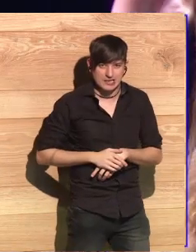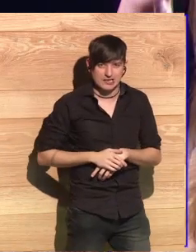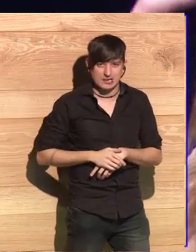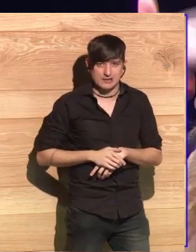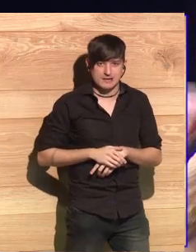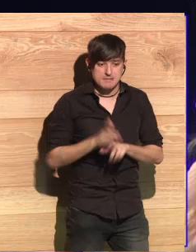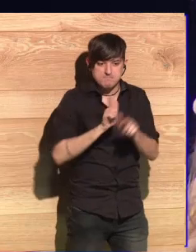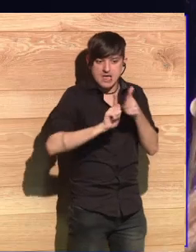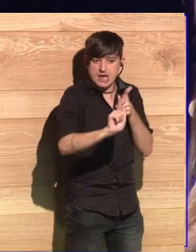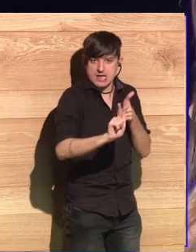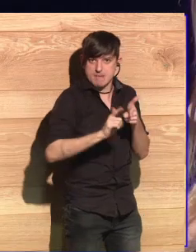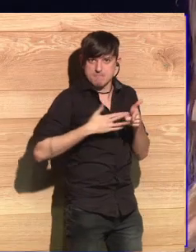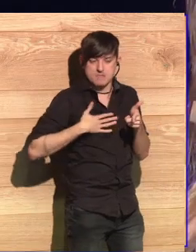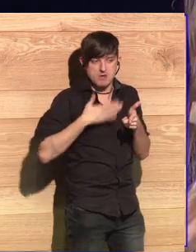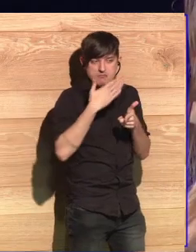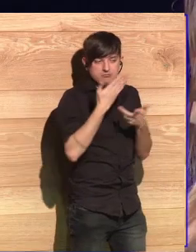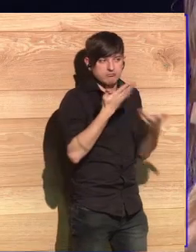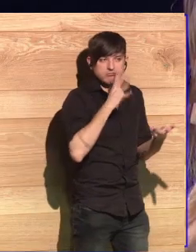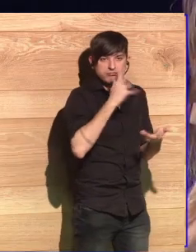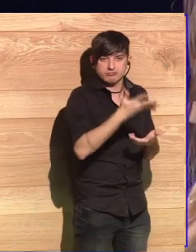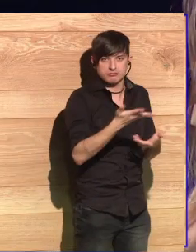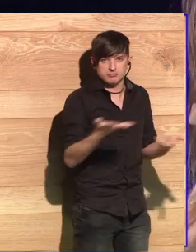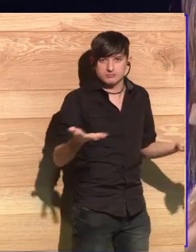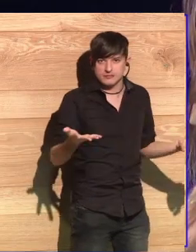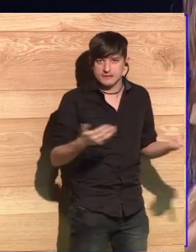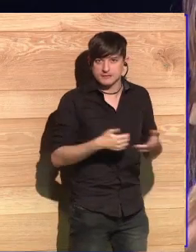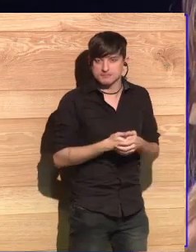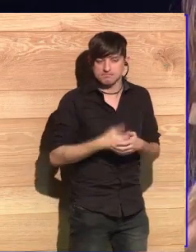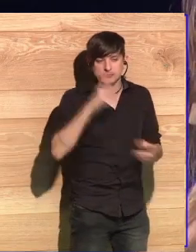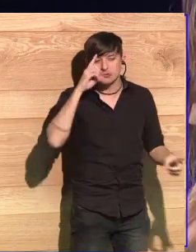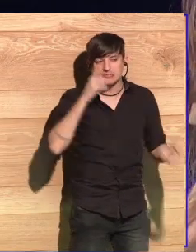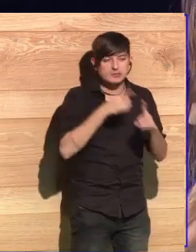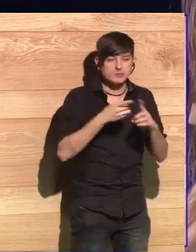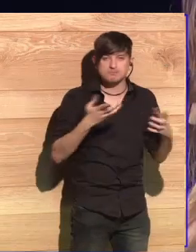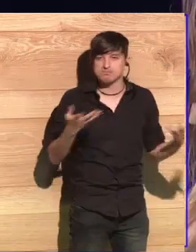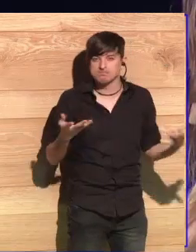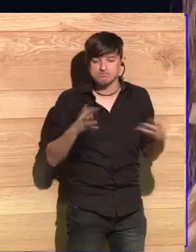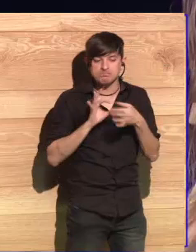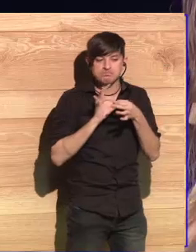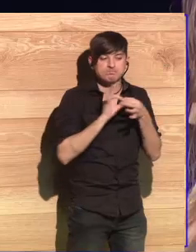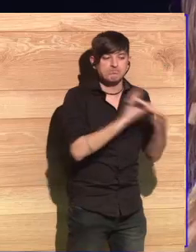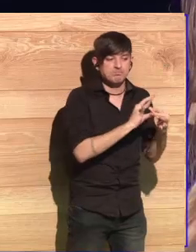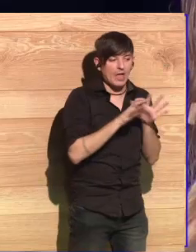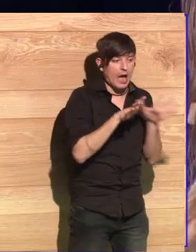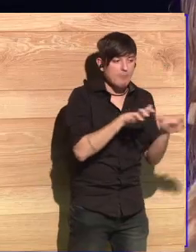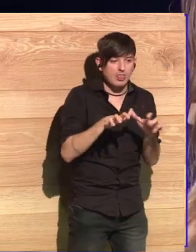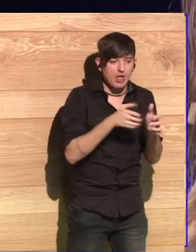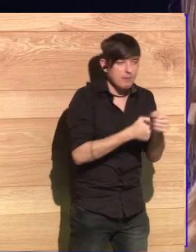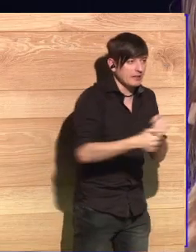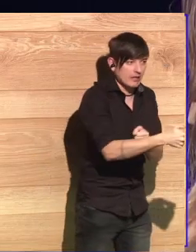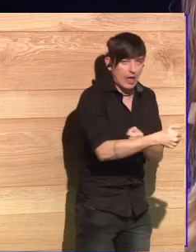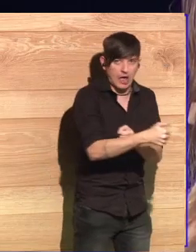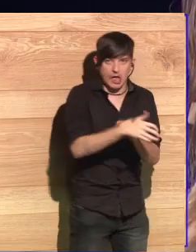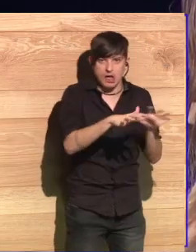healthy was learning to be empathetic to other people and to be grateful for what was out